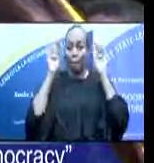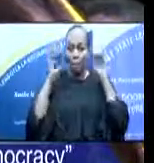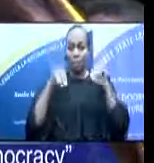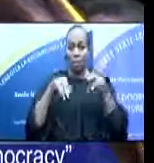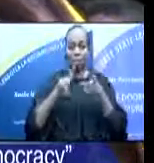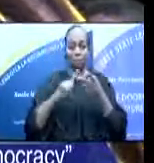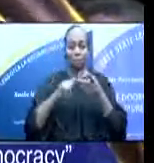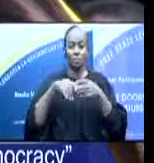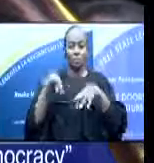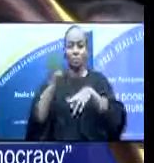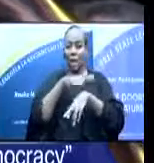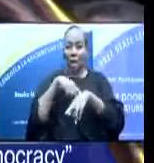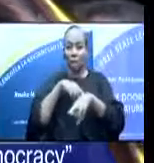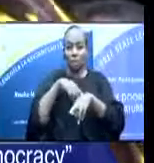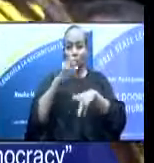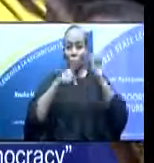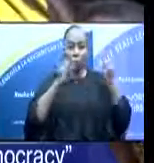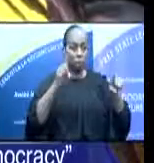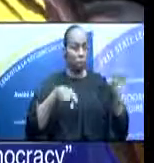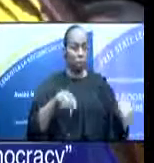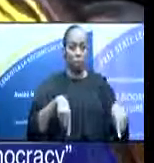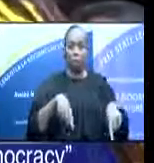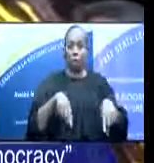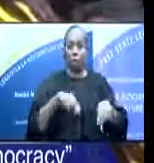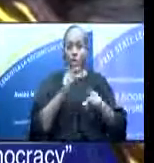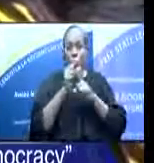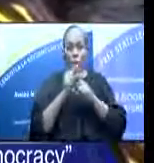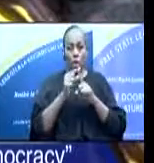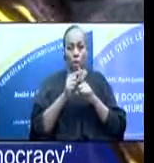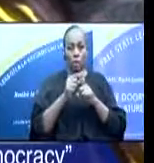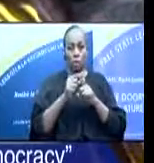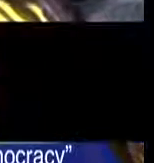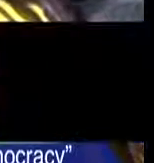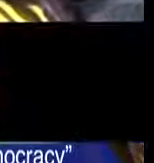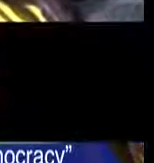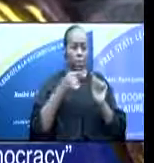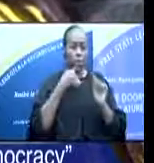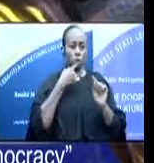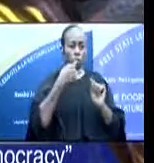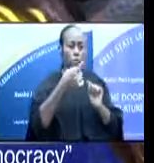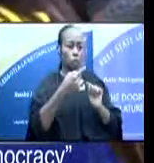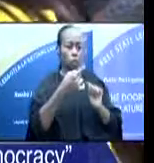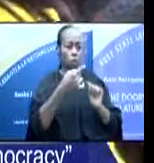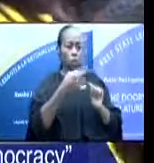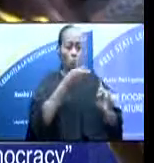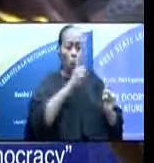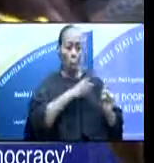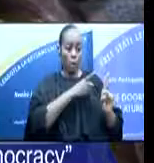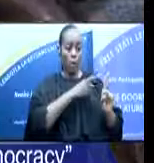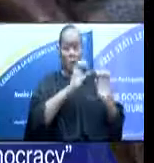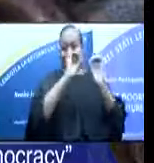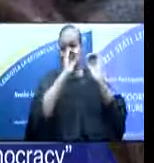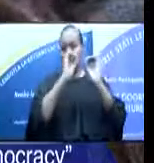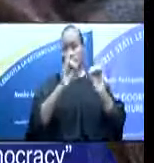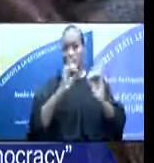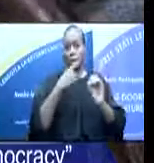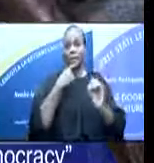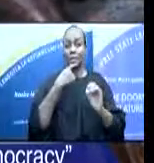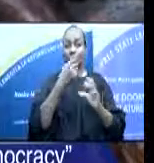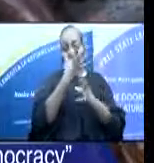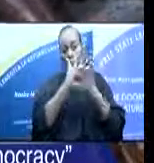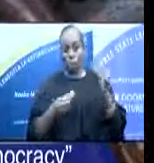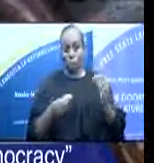either racists, and all sorts of words that I do not comprehend you calling them out, any of them out, and asking them